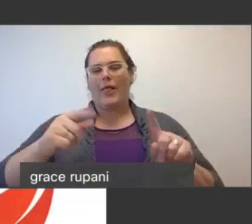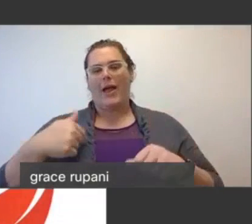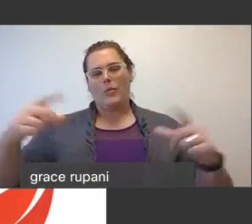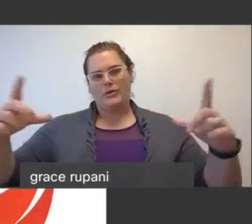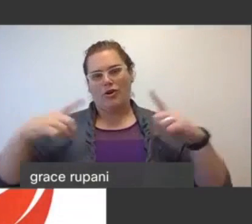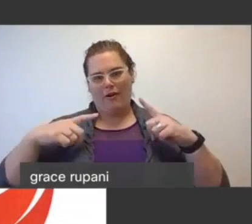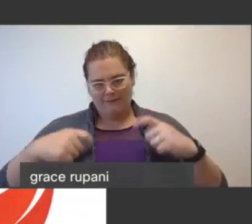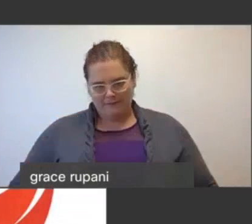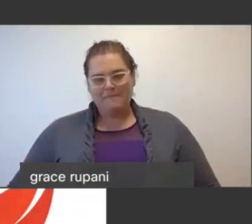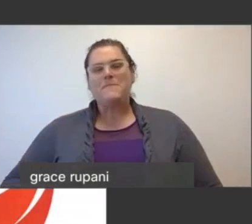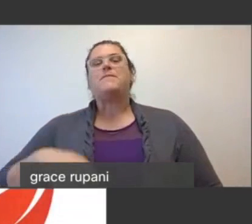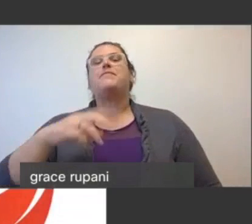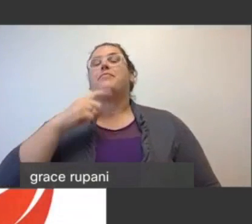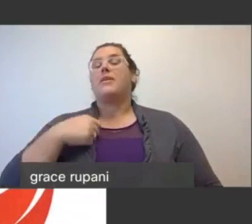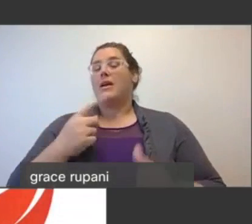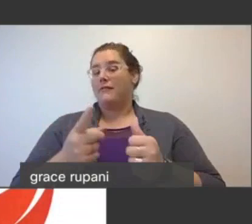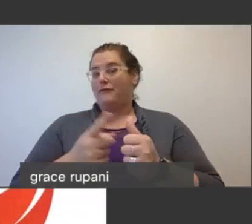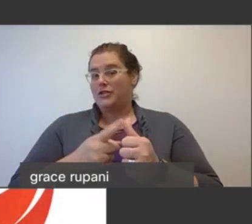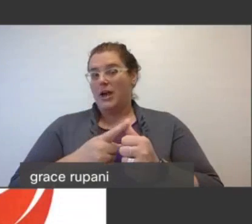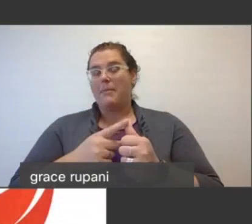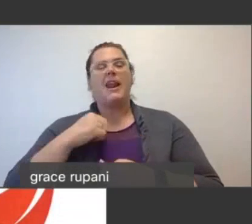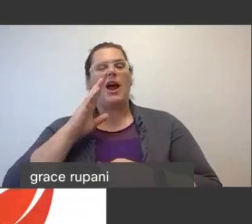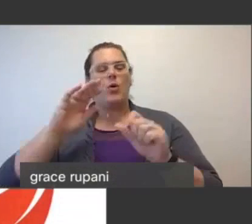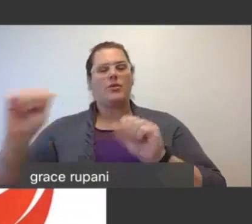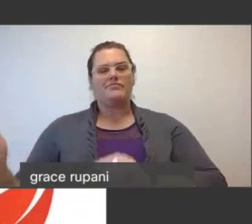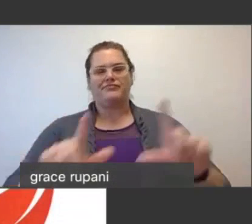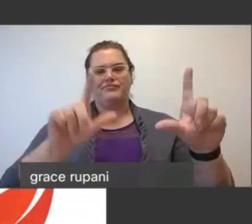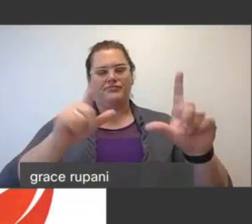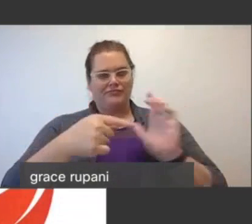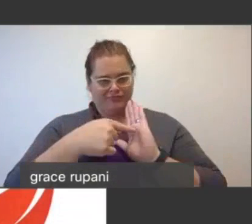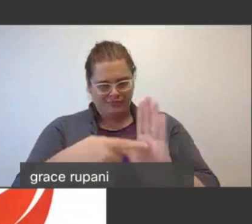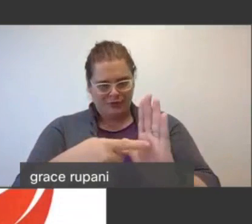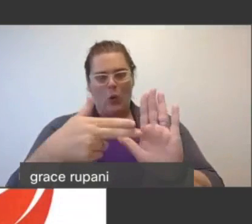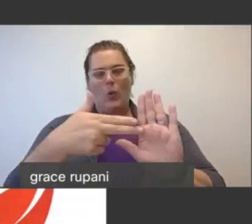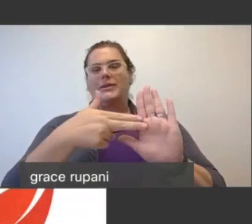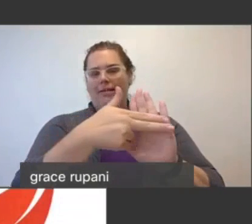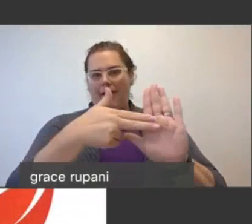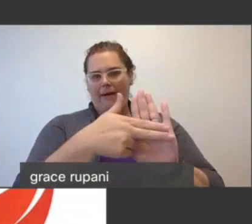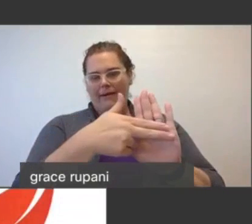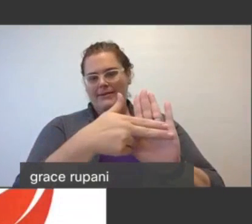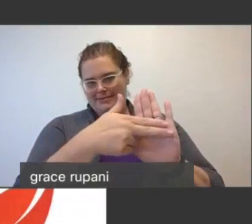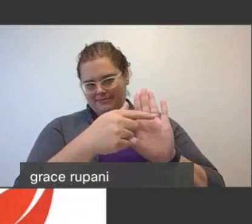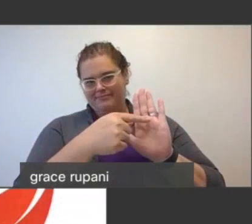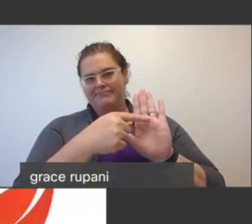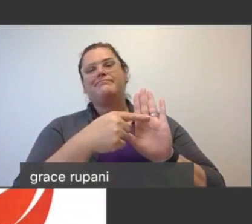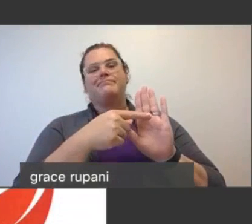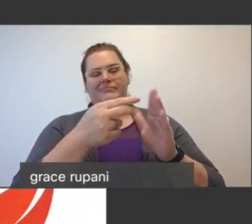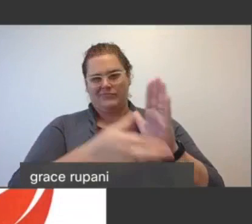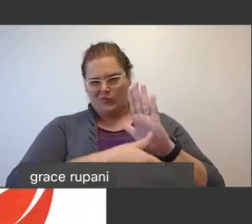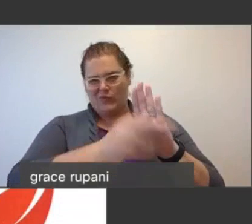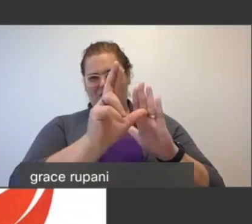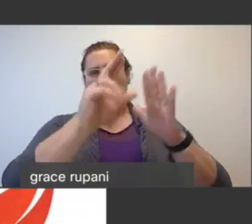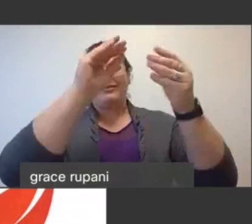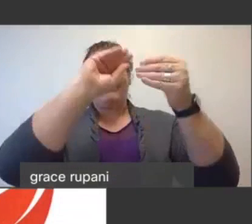First up, as always, I'm going to share my screen and we will walk through our data as